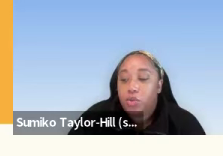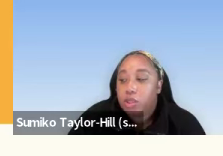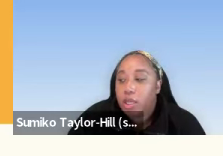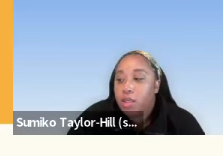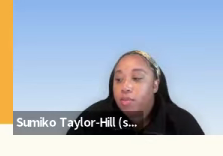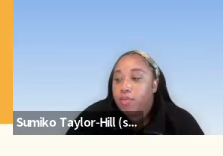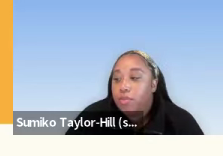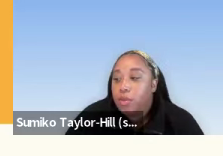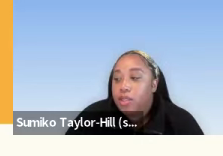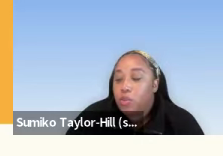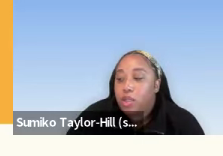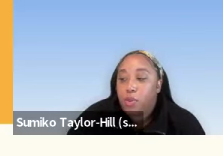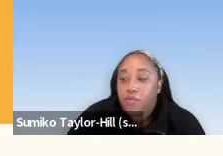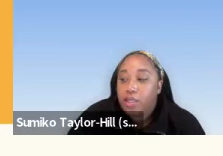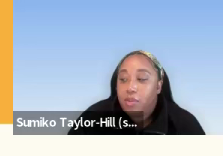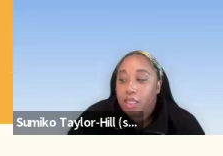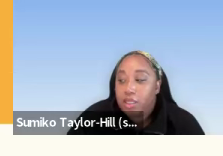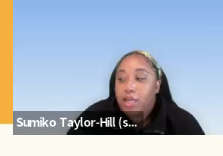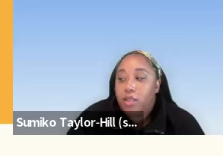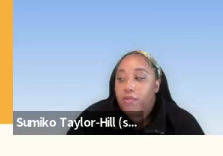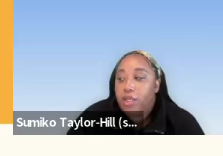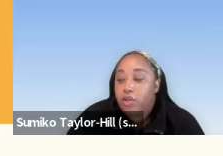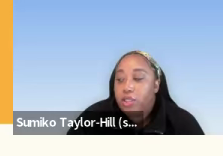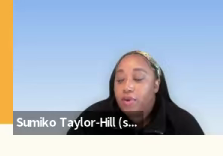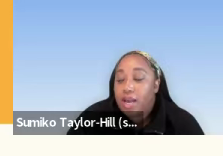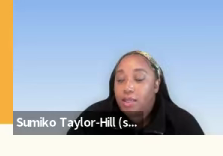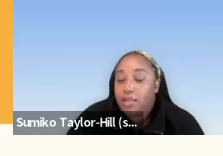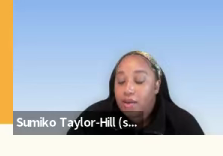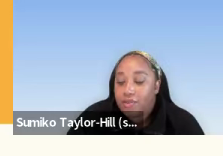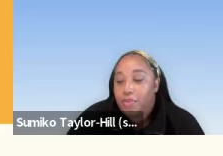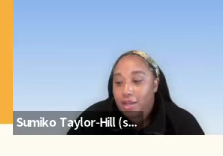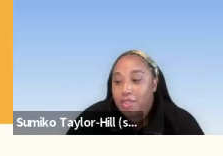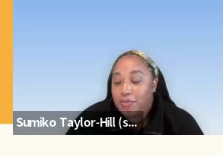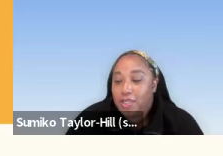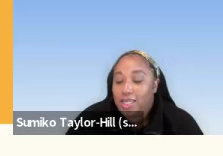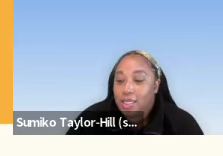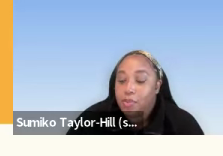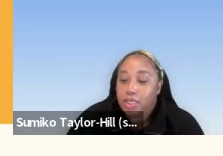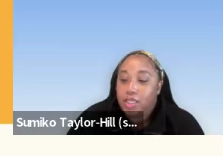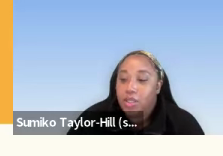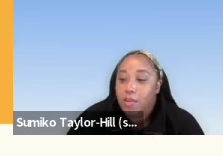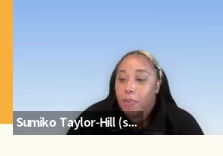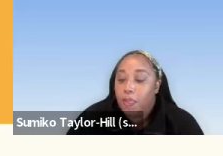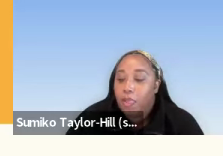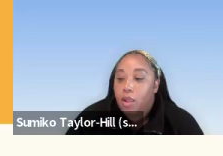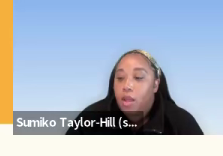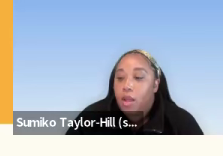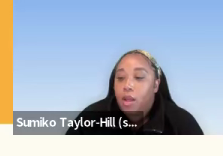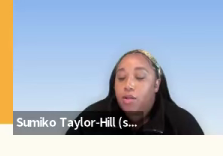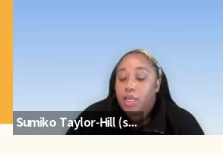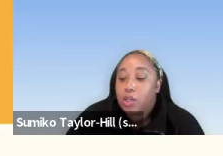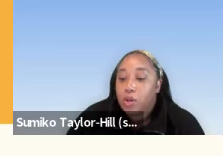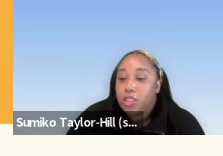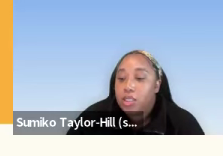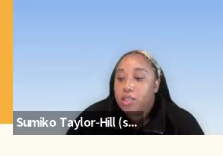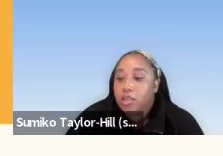ballot measure 110, as well as providing some insight of the increase of access after ballot measure 110's implementation?